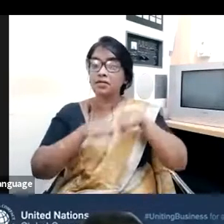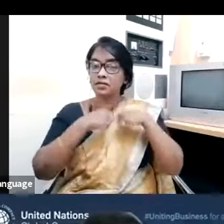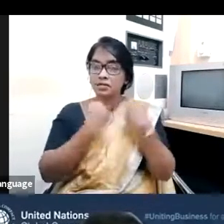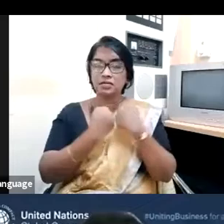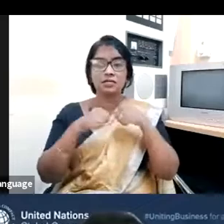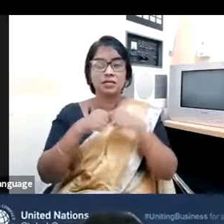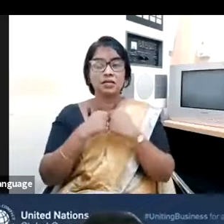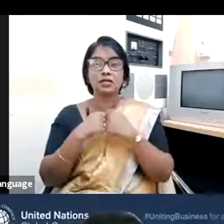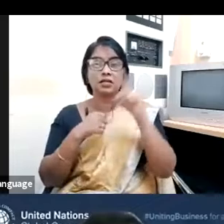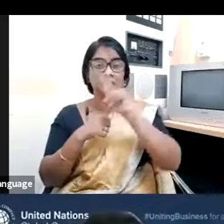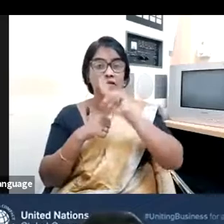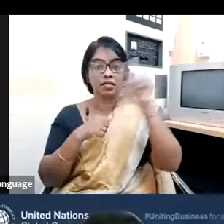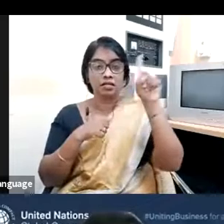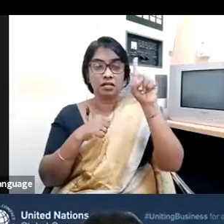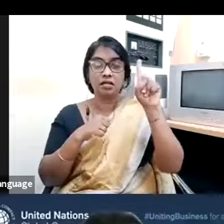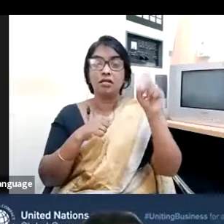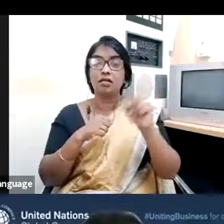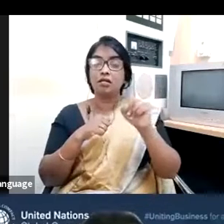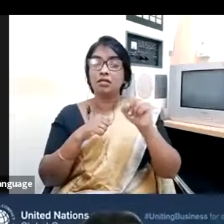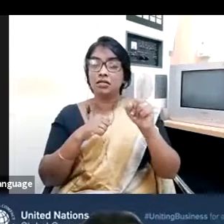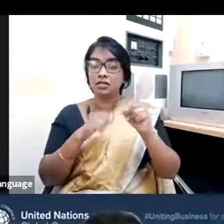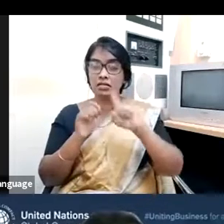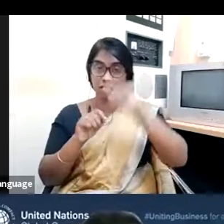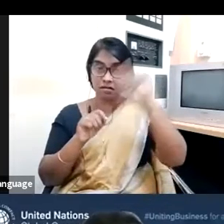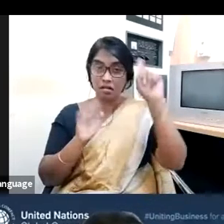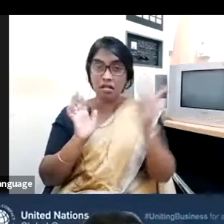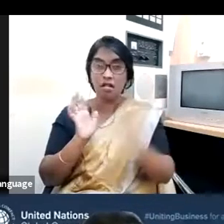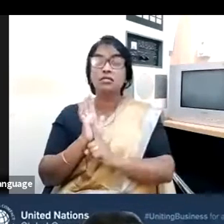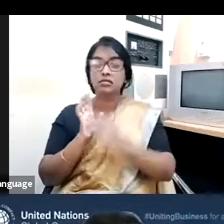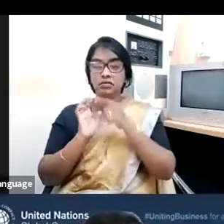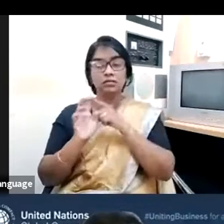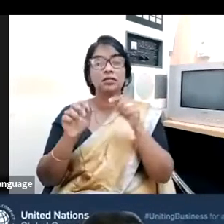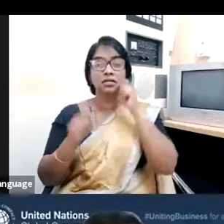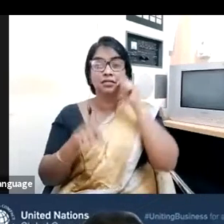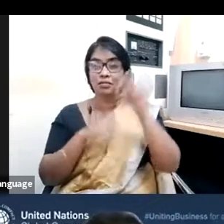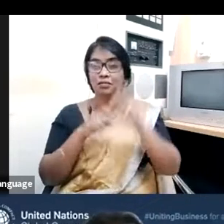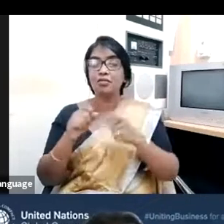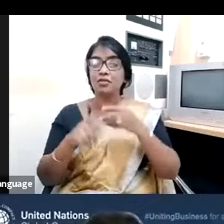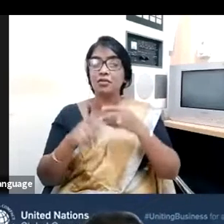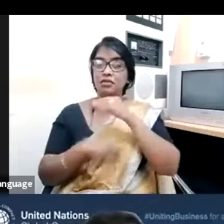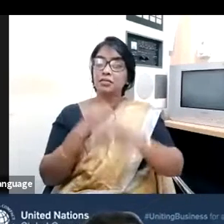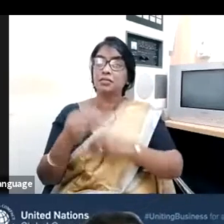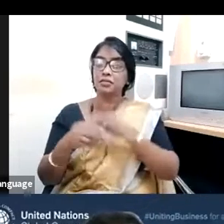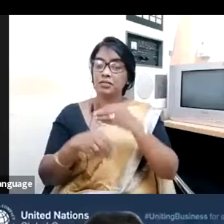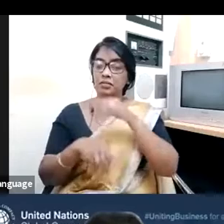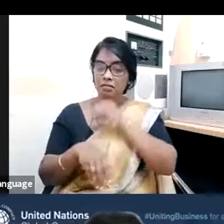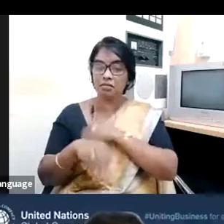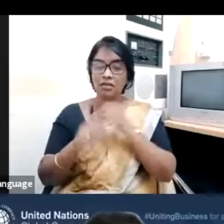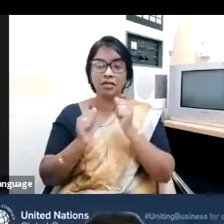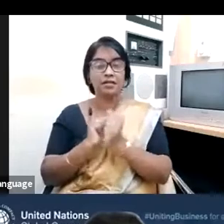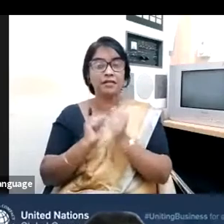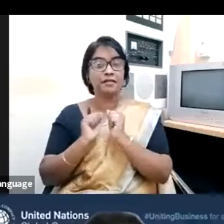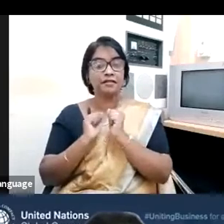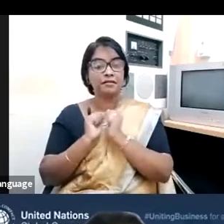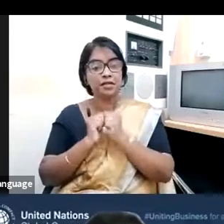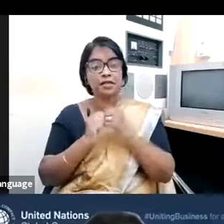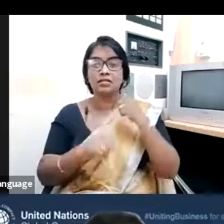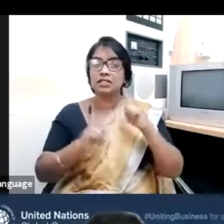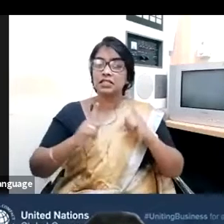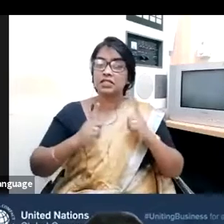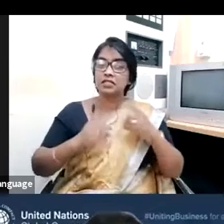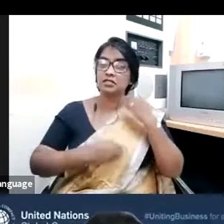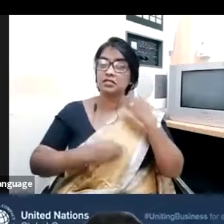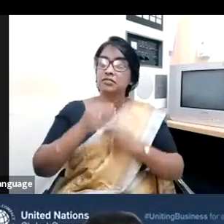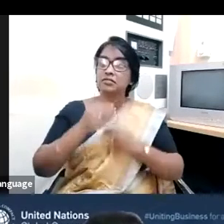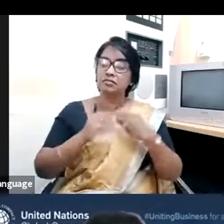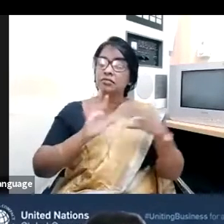way that will diminish their quality of life and earnings, and it will have social implications. Therefore, first, it is a business